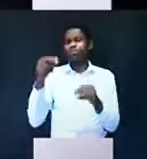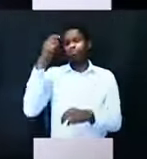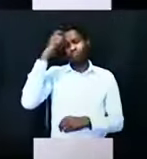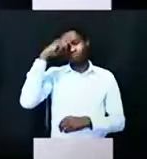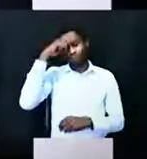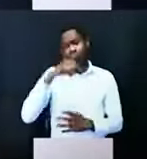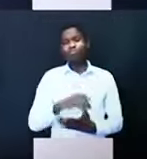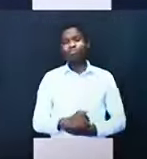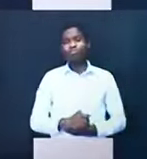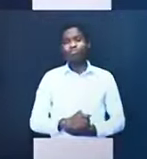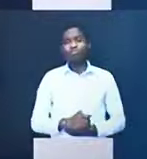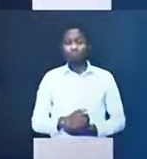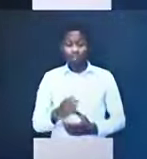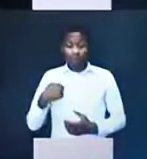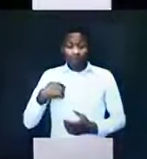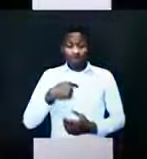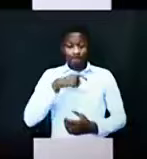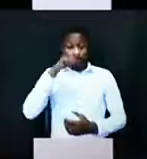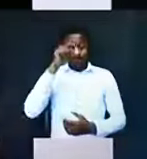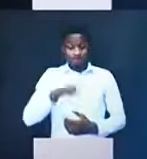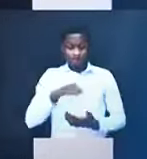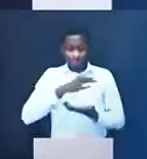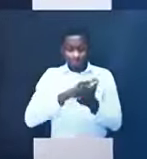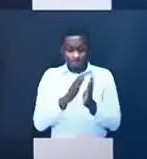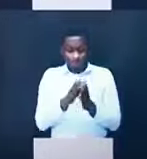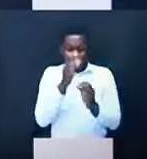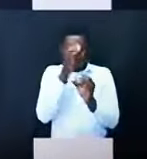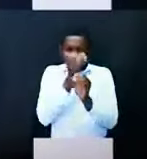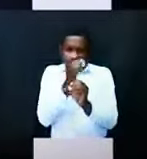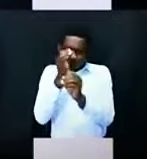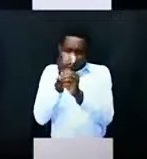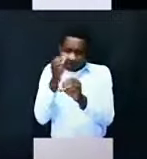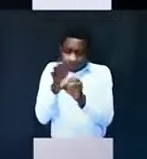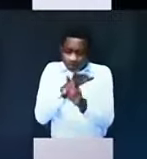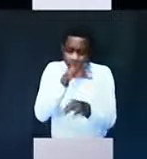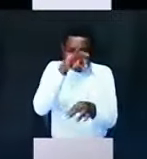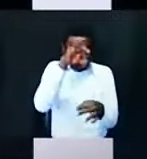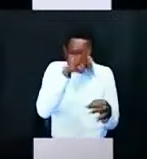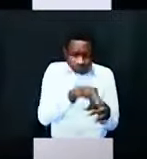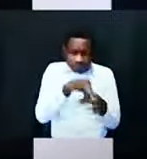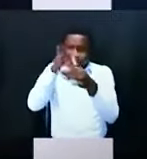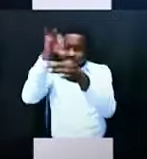carefully plant the word of life in the heart of man. And in